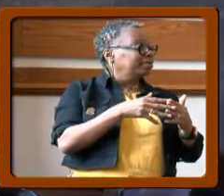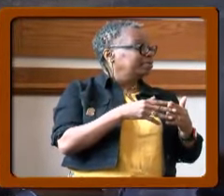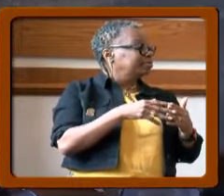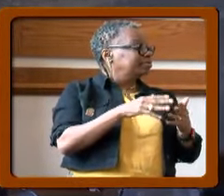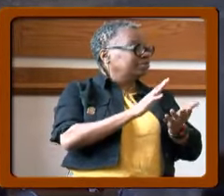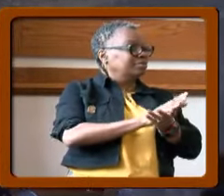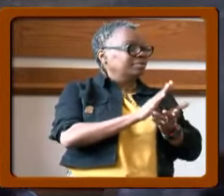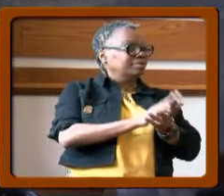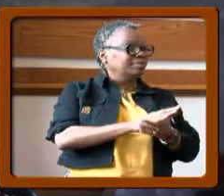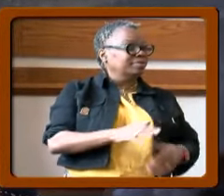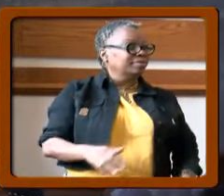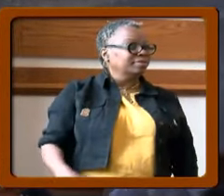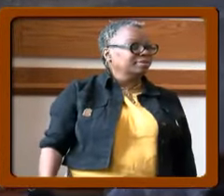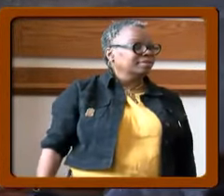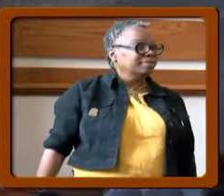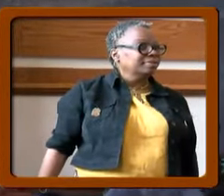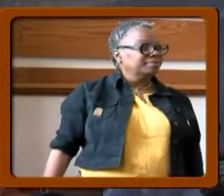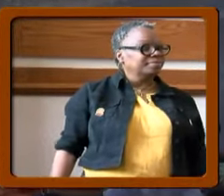right.